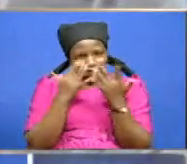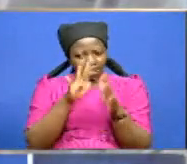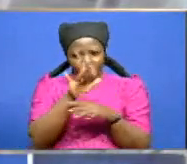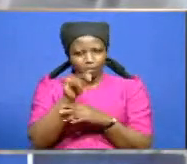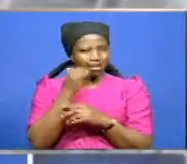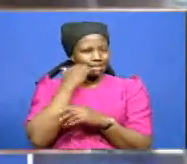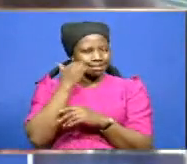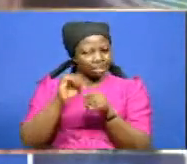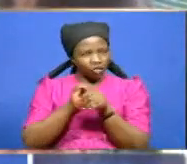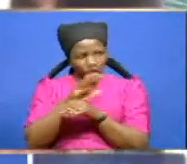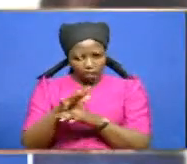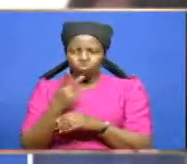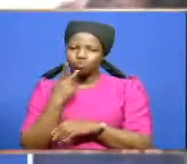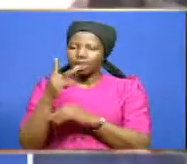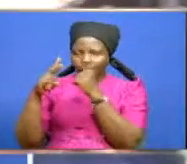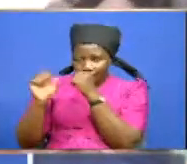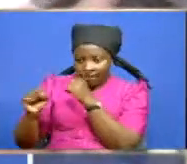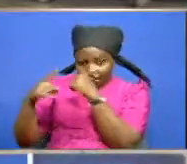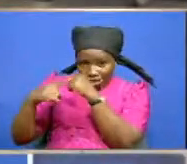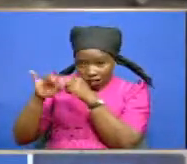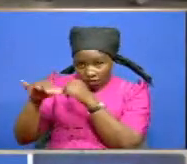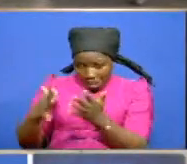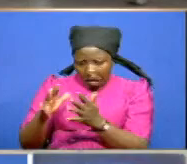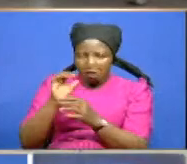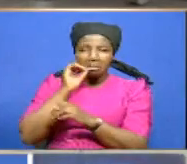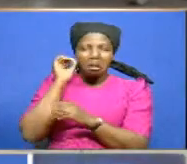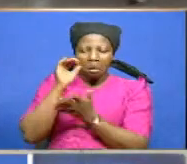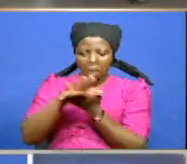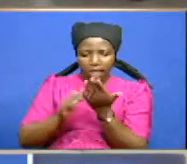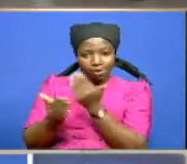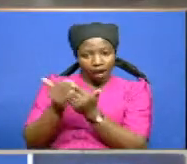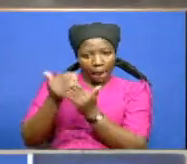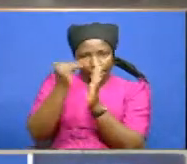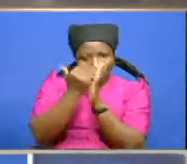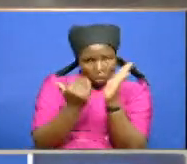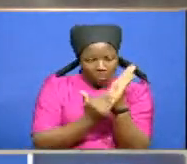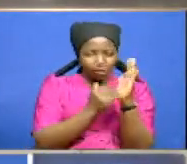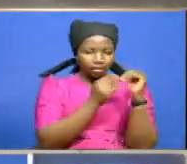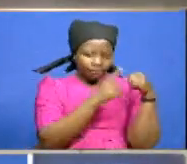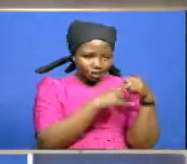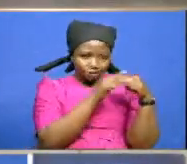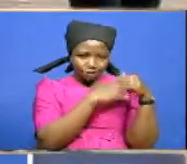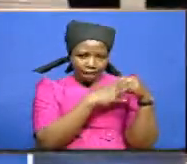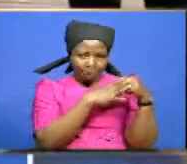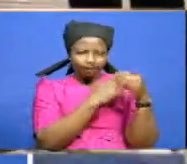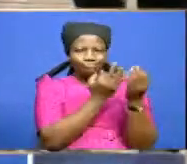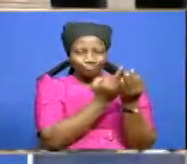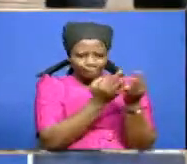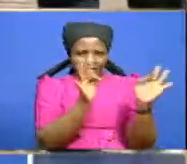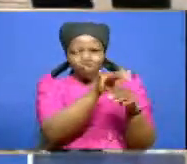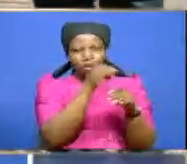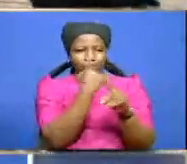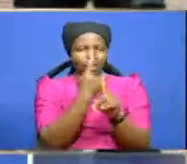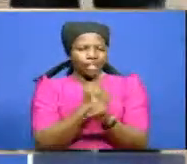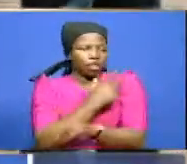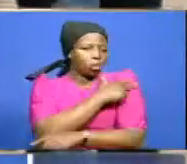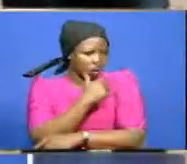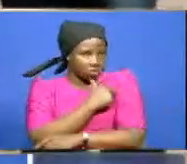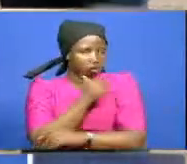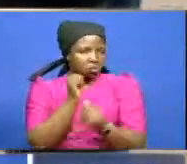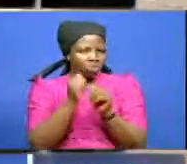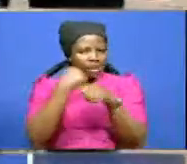disease, 256 being from the home-based care program, while 69 have been discharged from various hospitals,